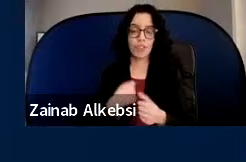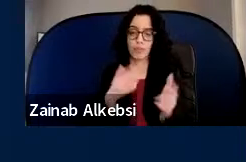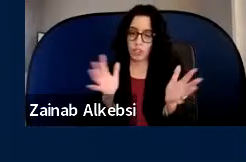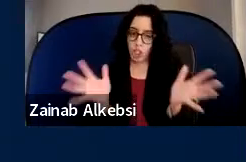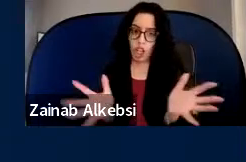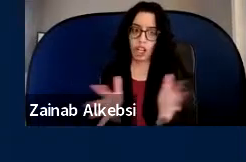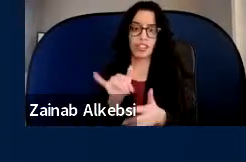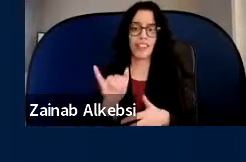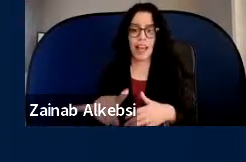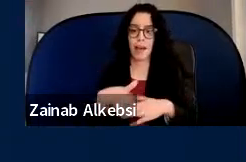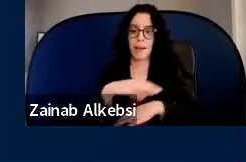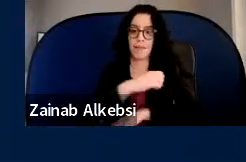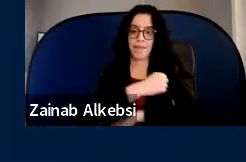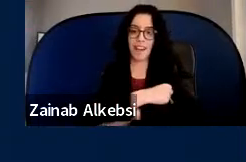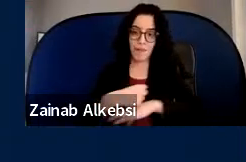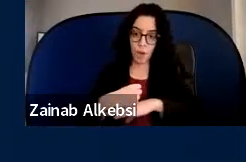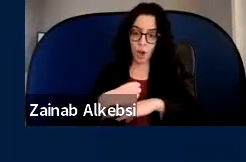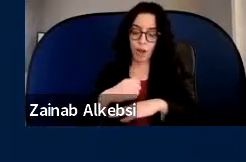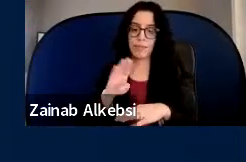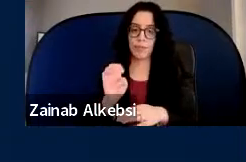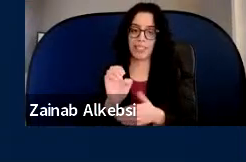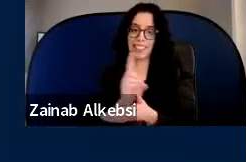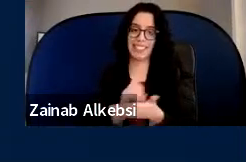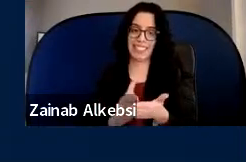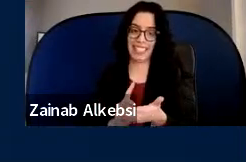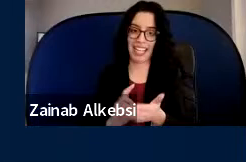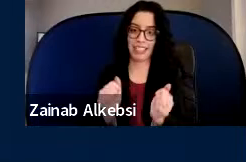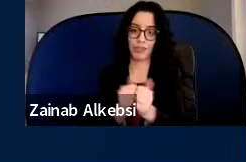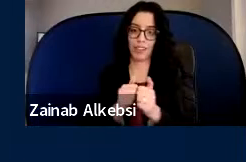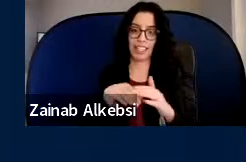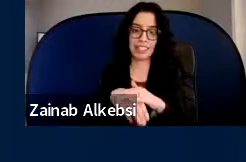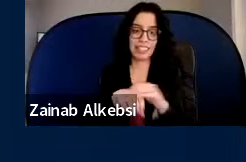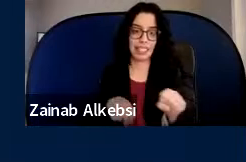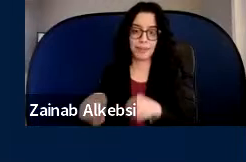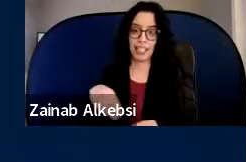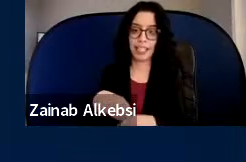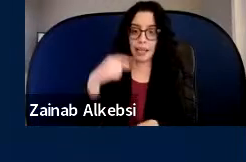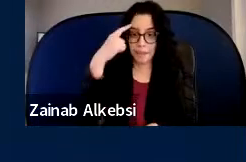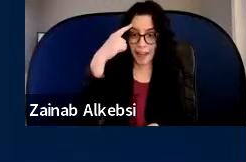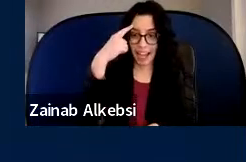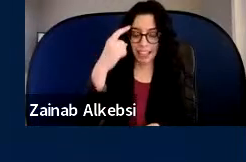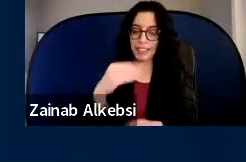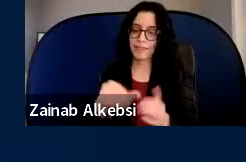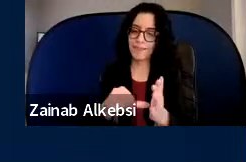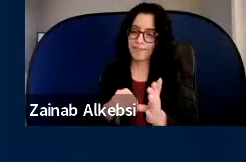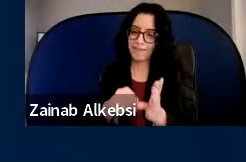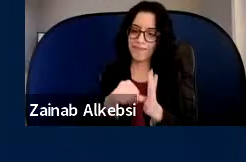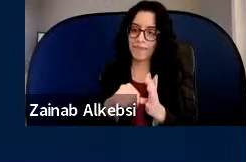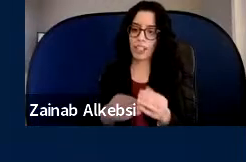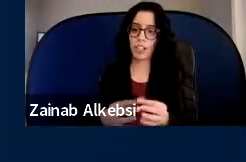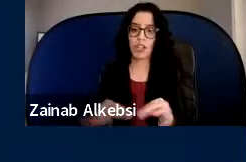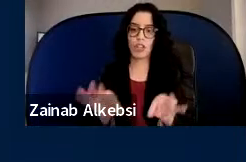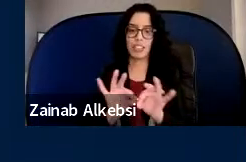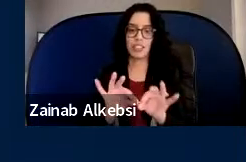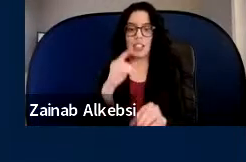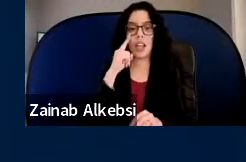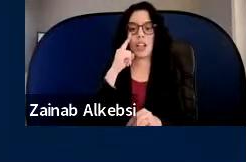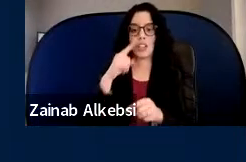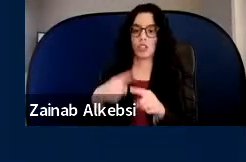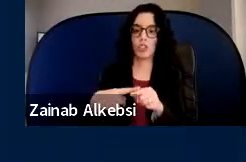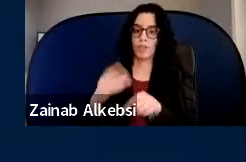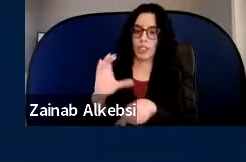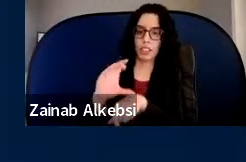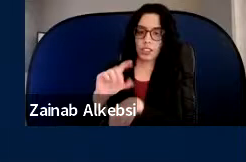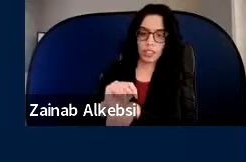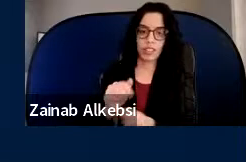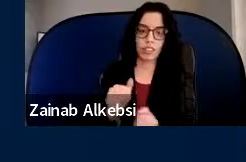with telehealth and provider access and some viable solutions for that. Most importantly, these platforms need